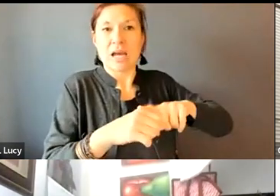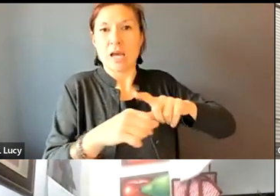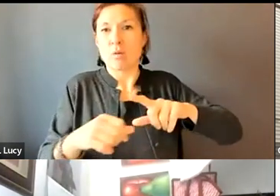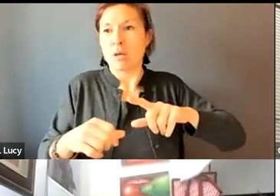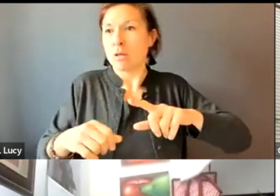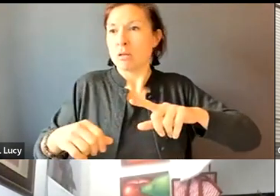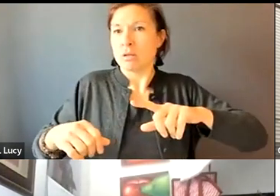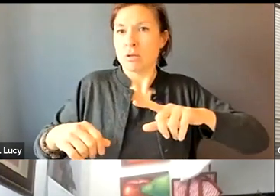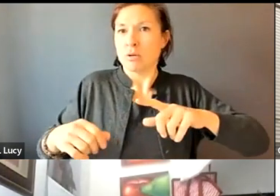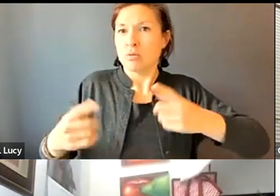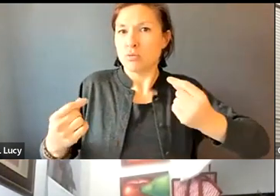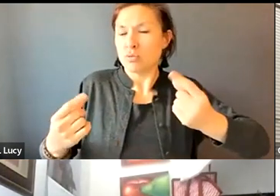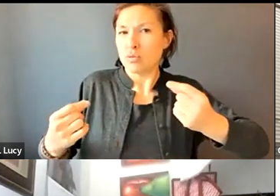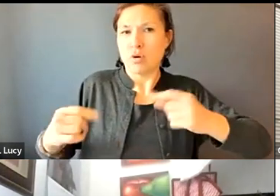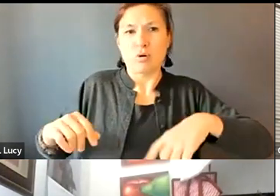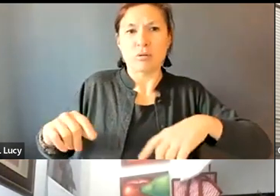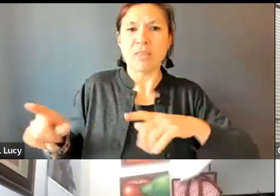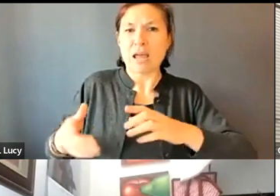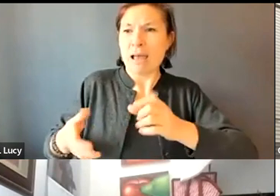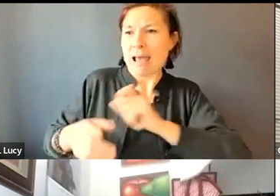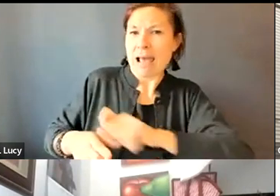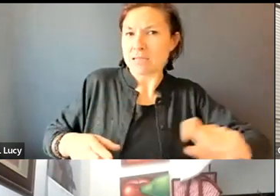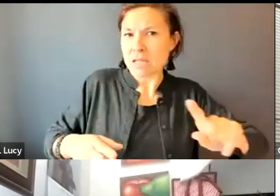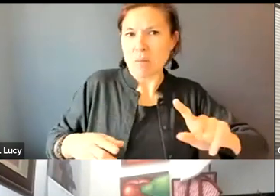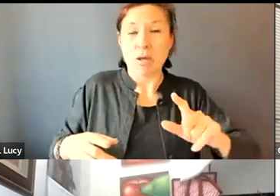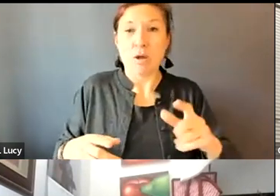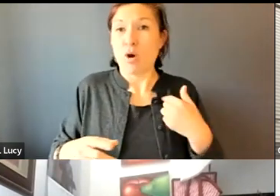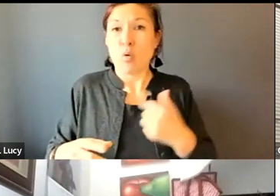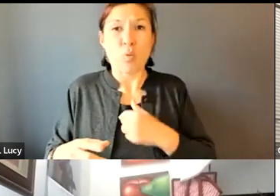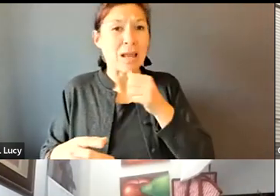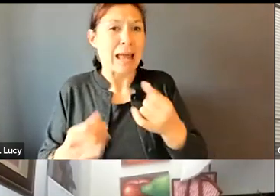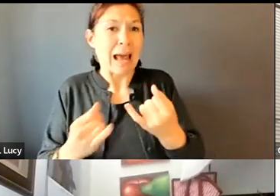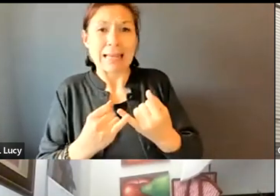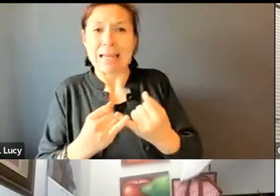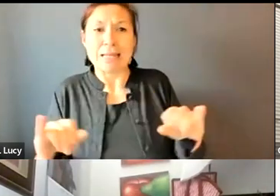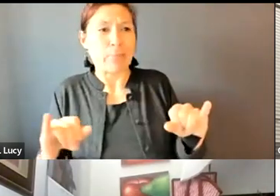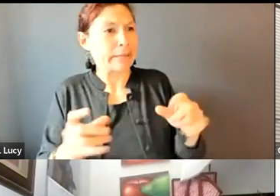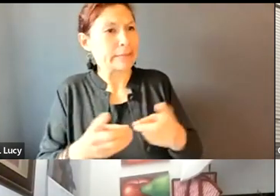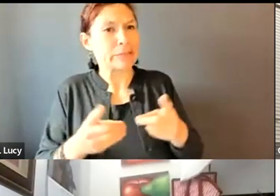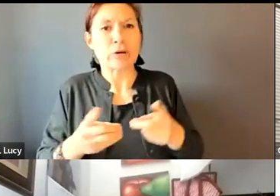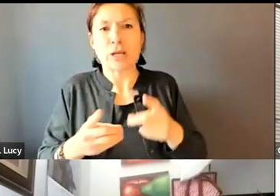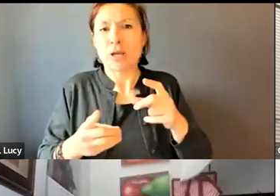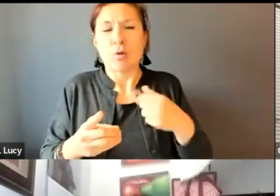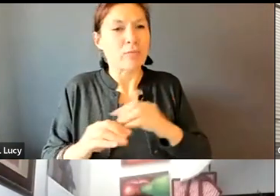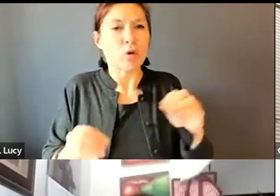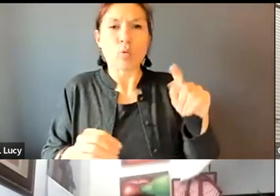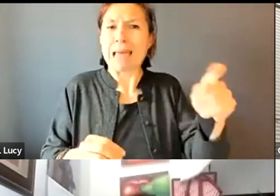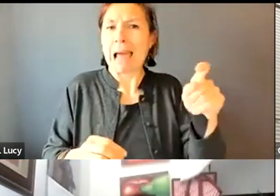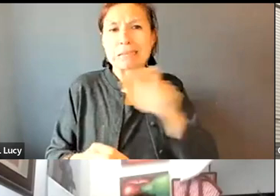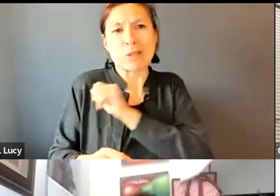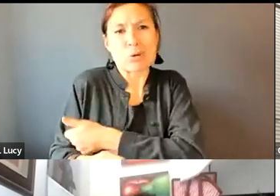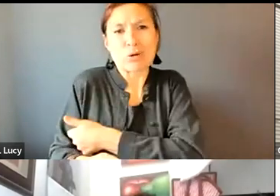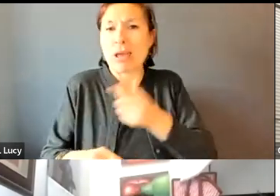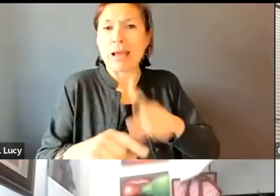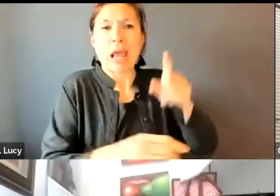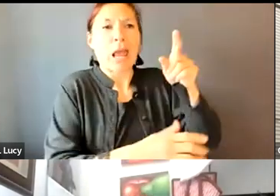District we are not a taxing Authority we cannot come up with more Revenue right we get an allocation from the